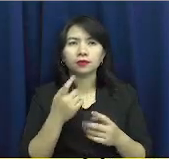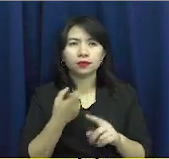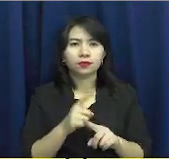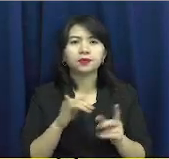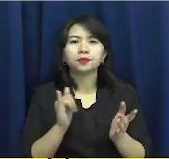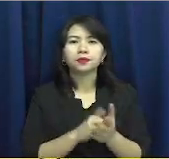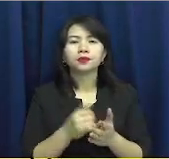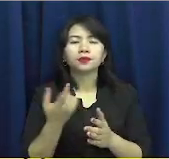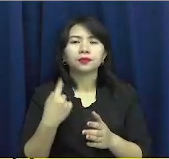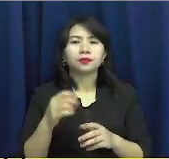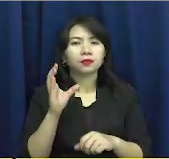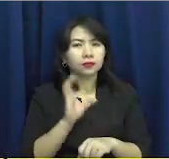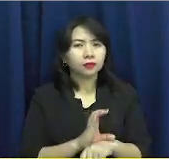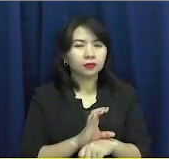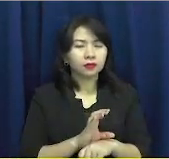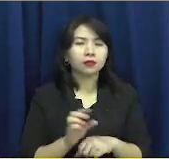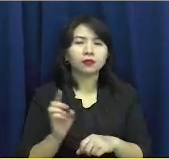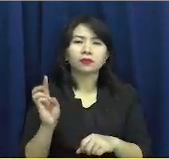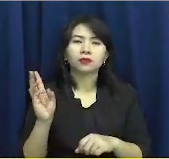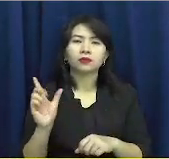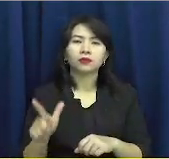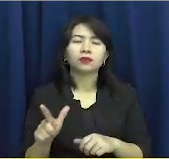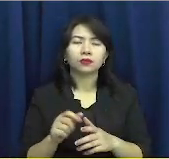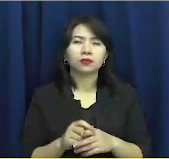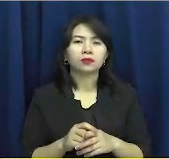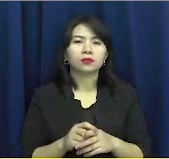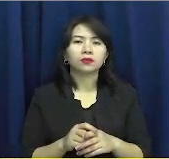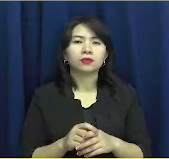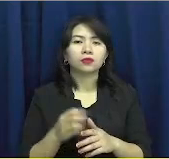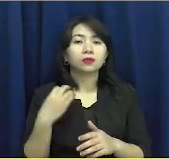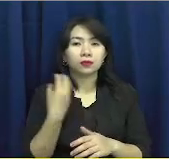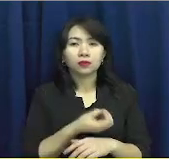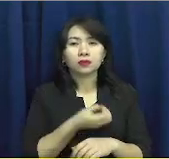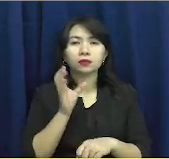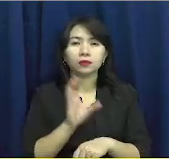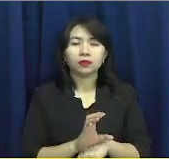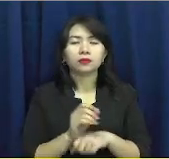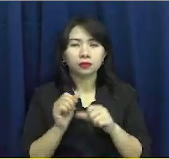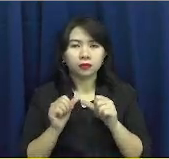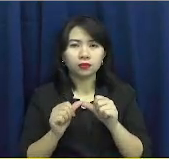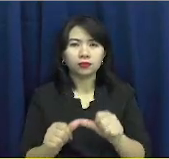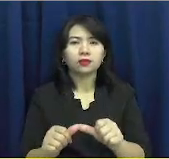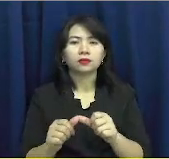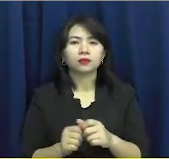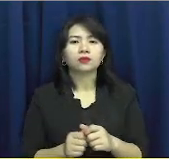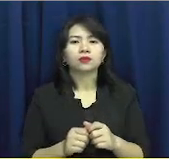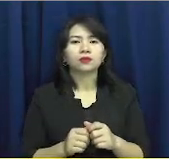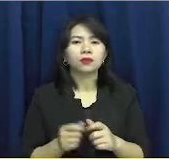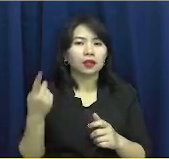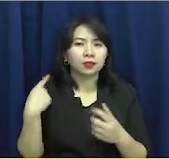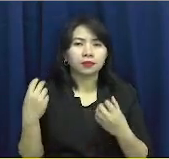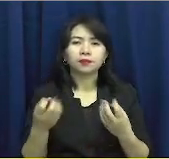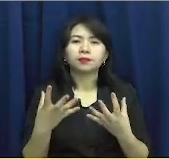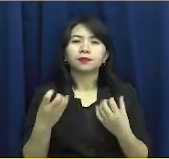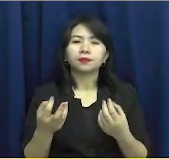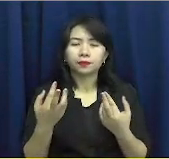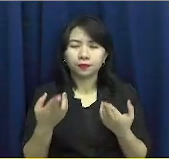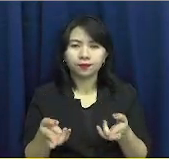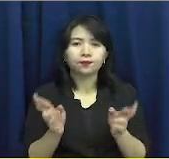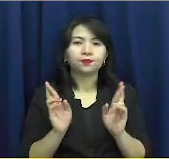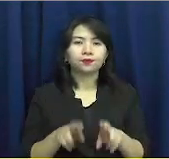That church will, our church will continue fruitfully. Nakuha niyo